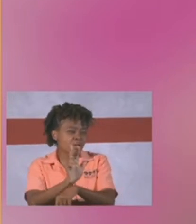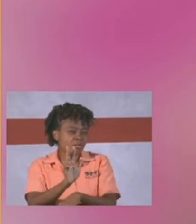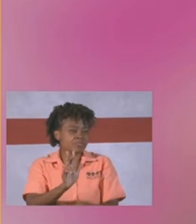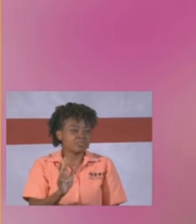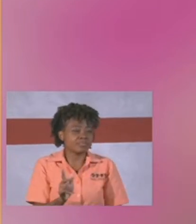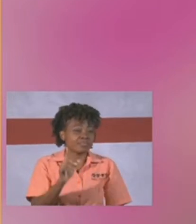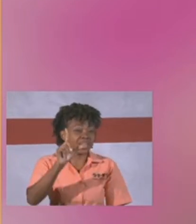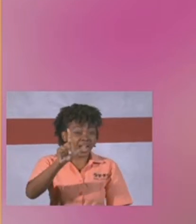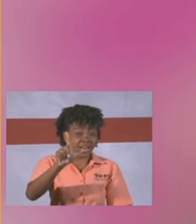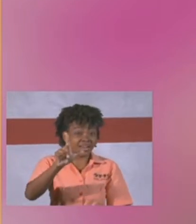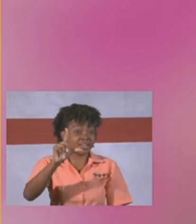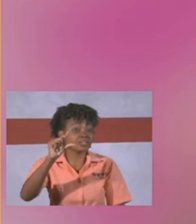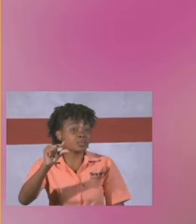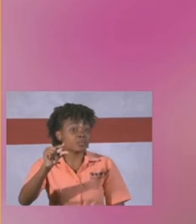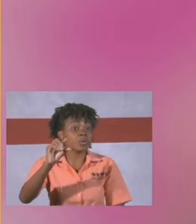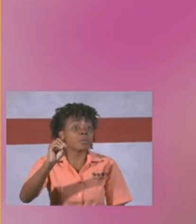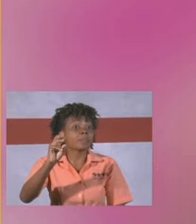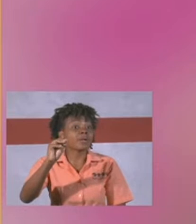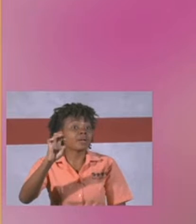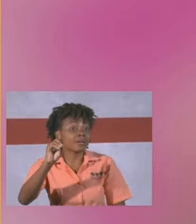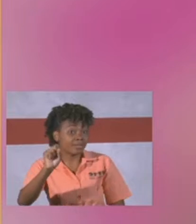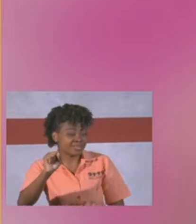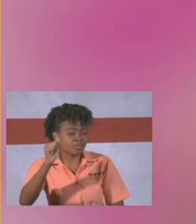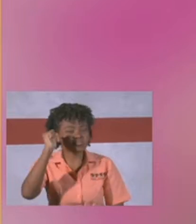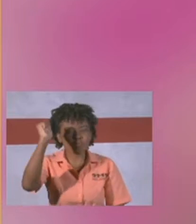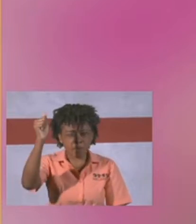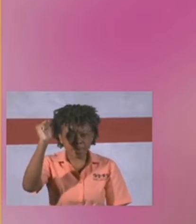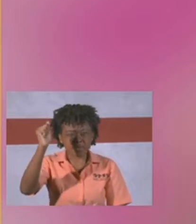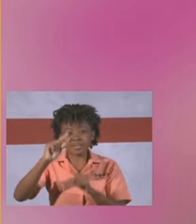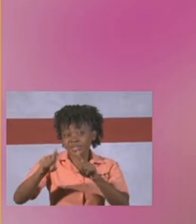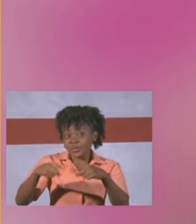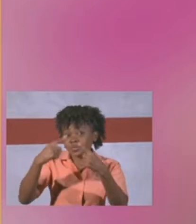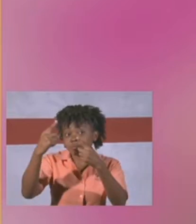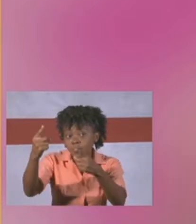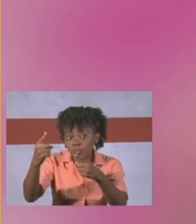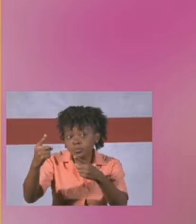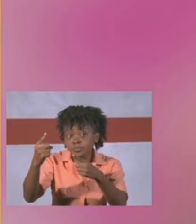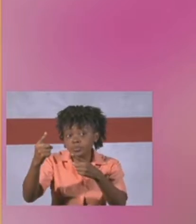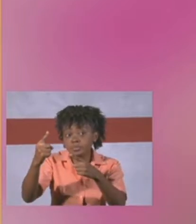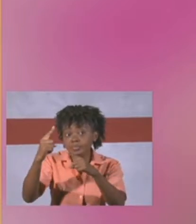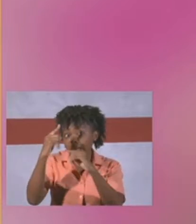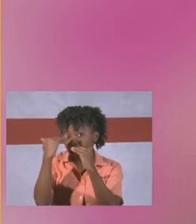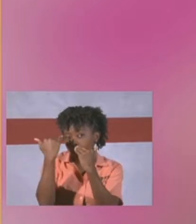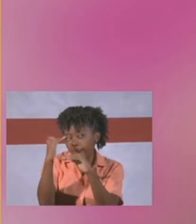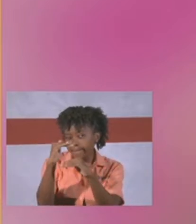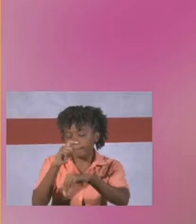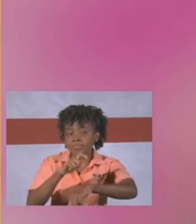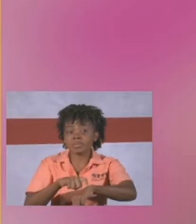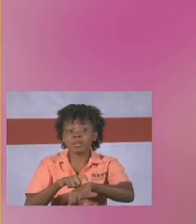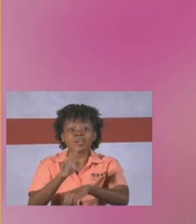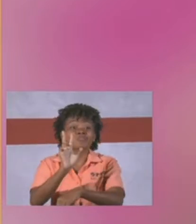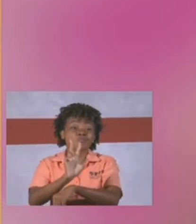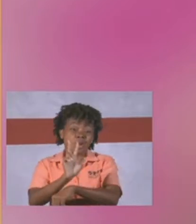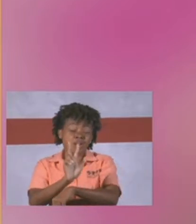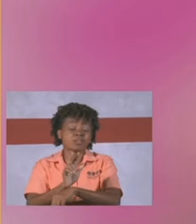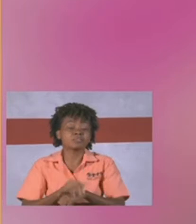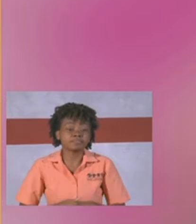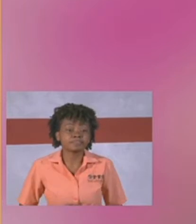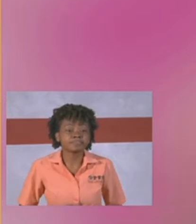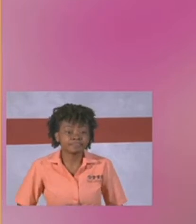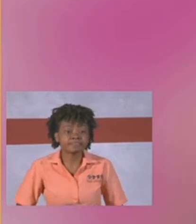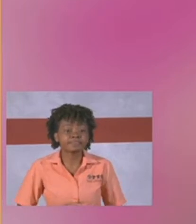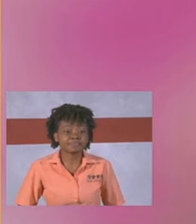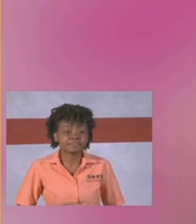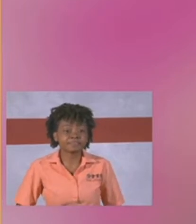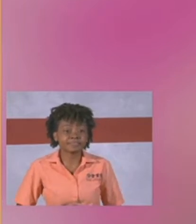That's a walk-in and a drive-through, and that's available until 3 p.m. At Sapa, you have about a half an